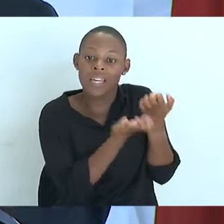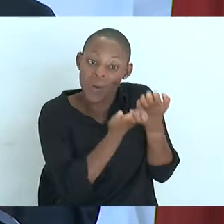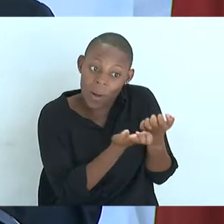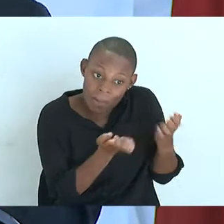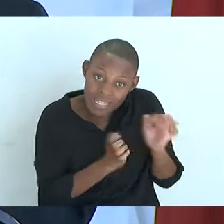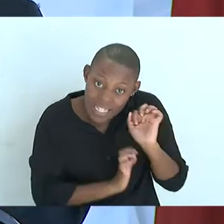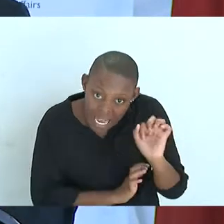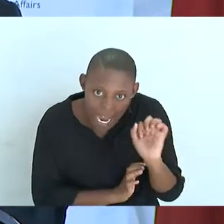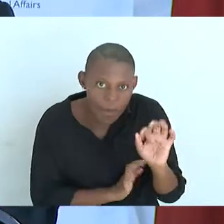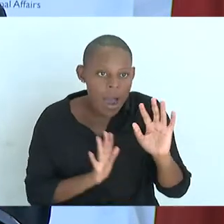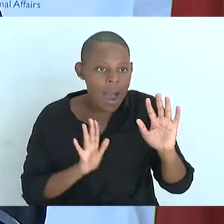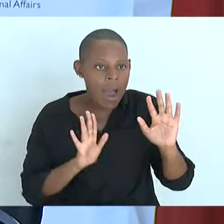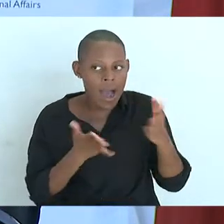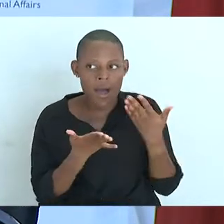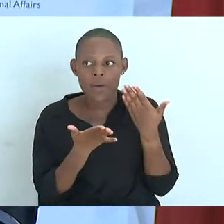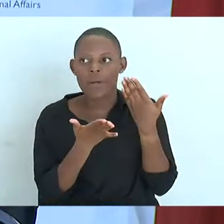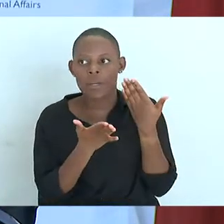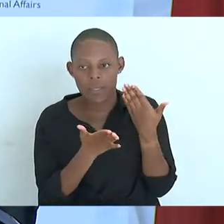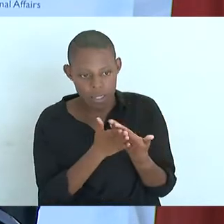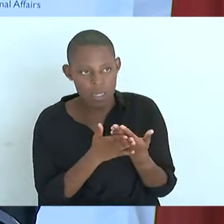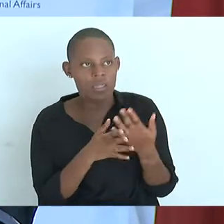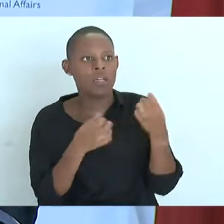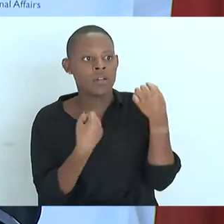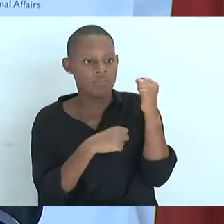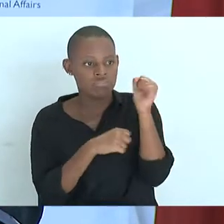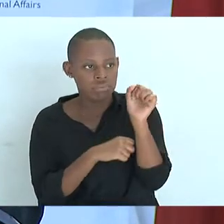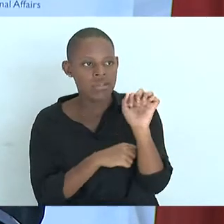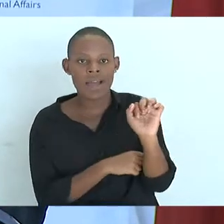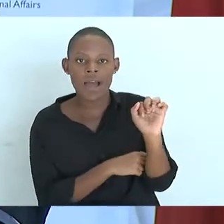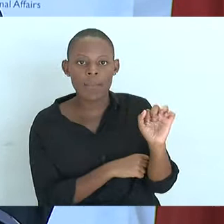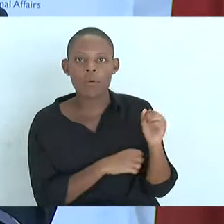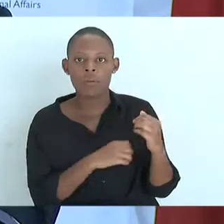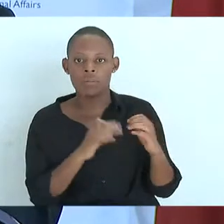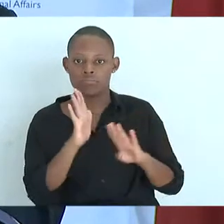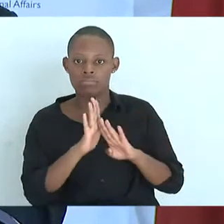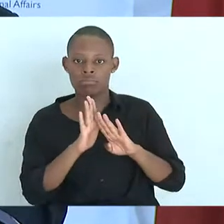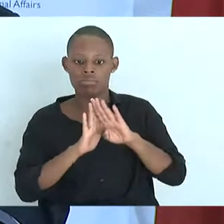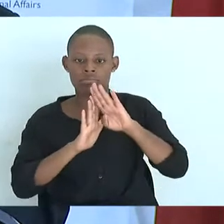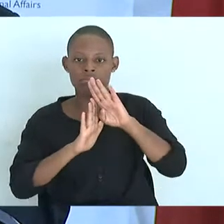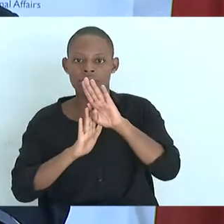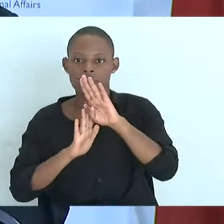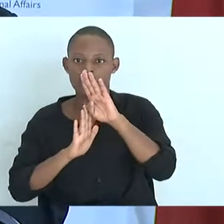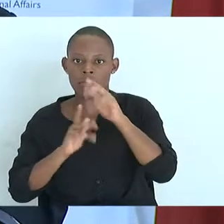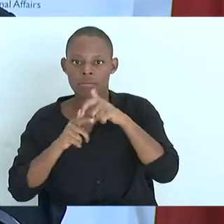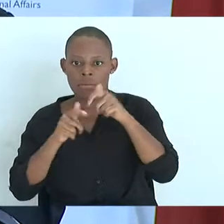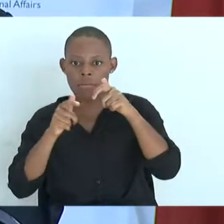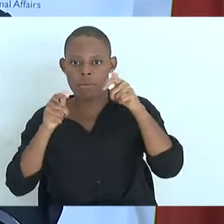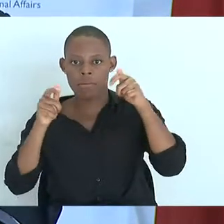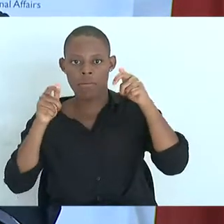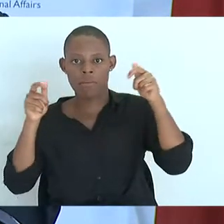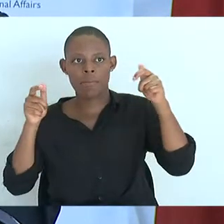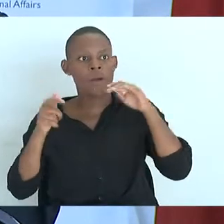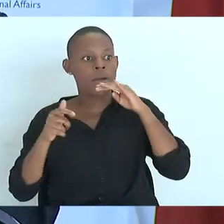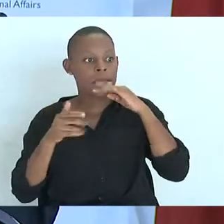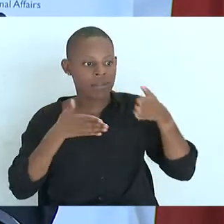their businesses and SMMEs. Now we'll have to see how that works. But we want to have a second window